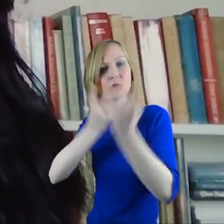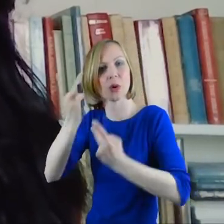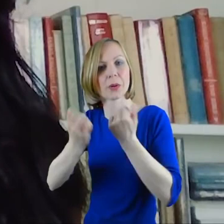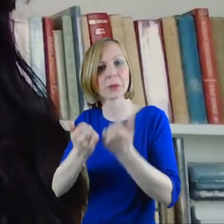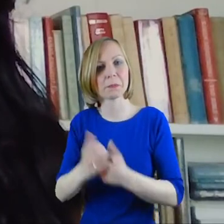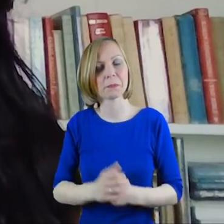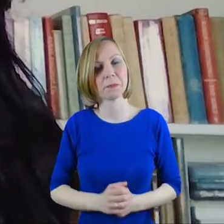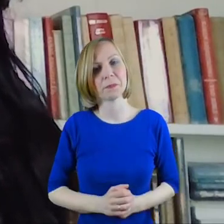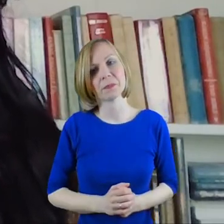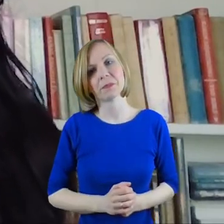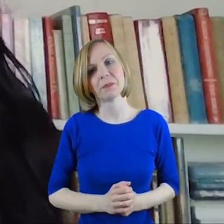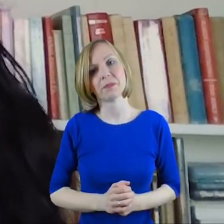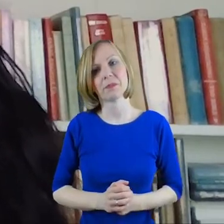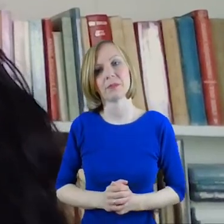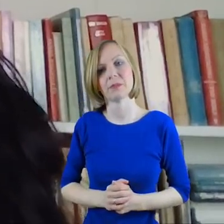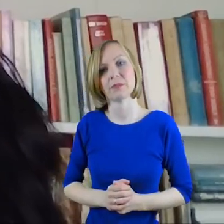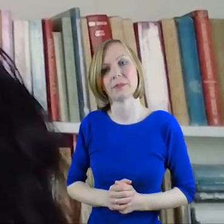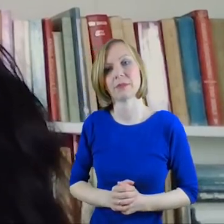hear our psalm.